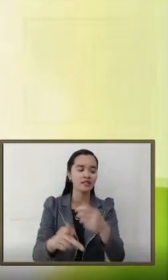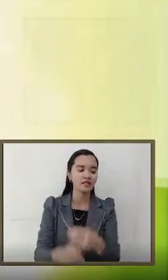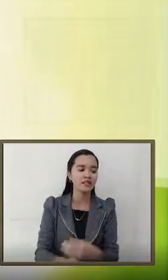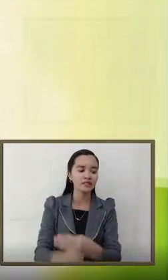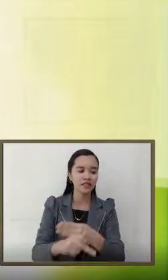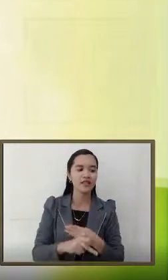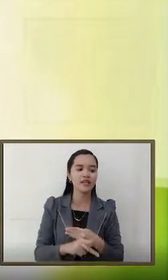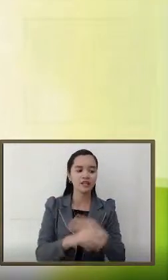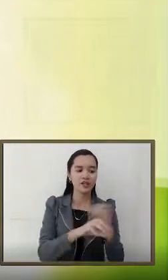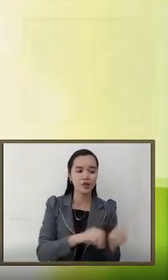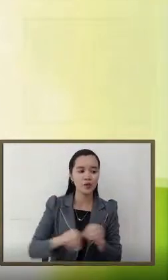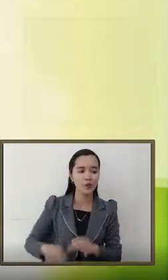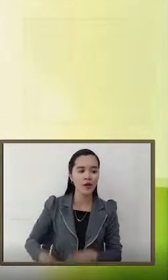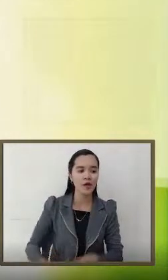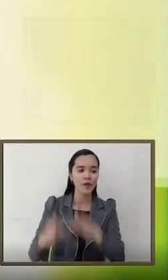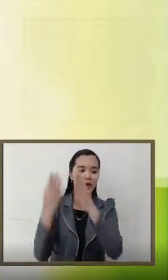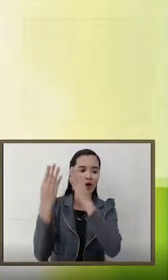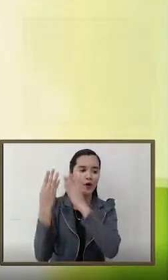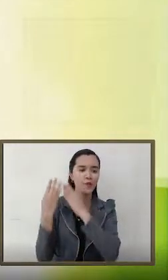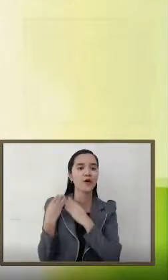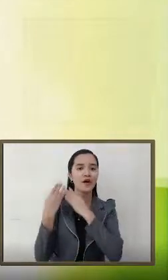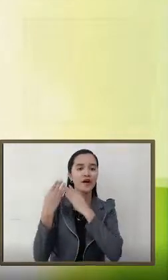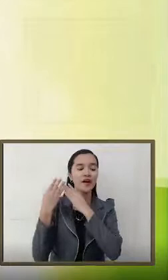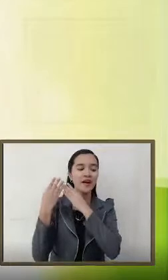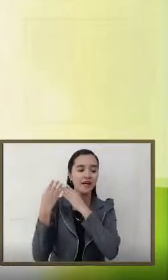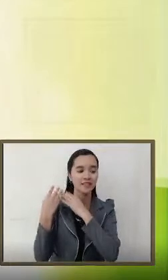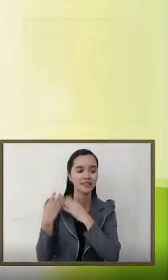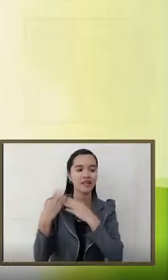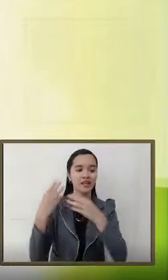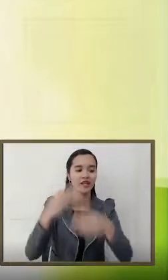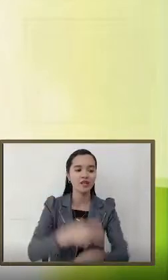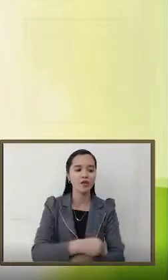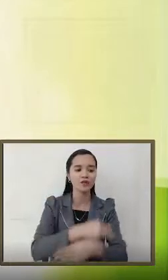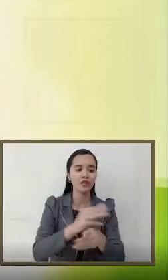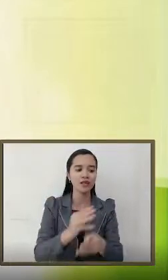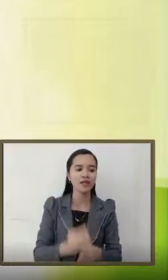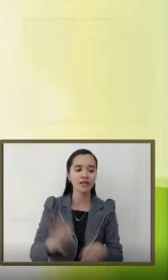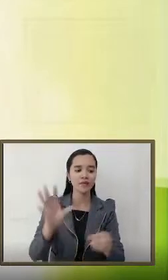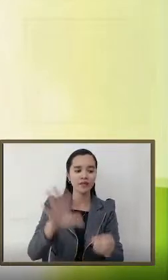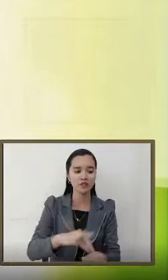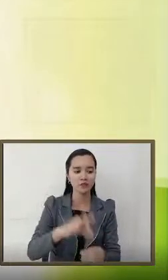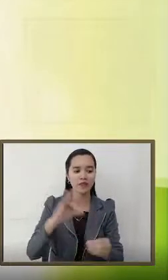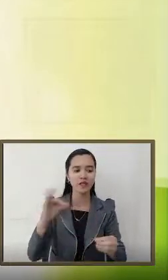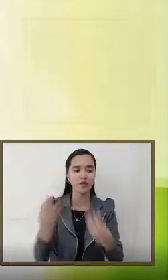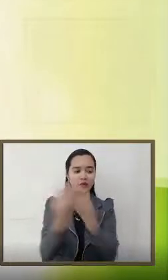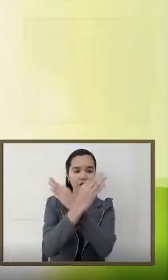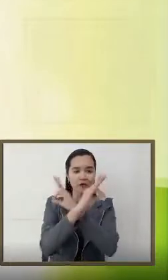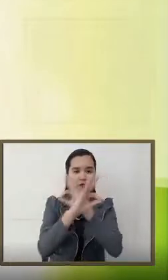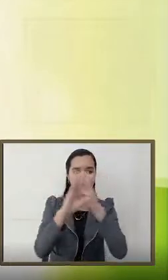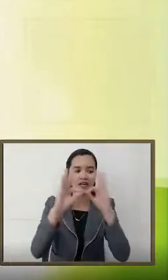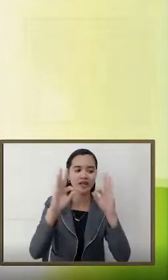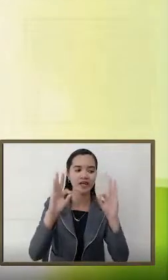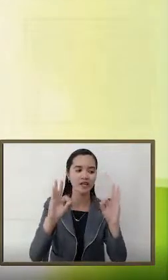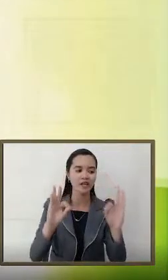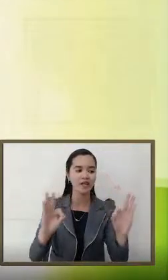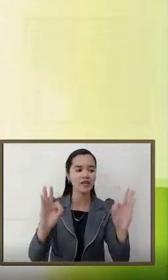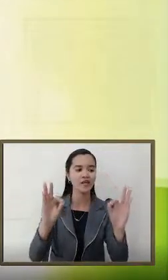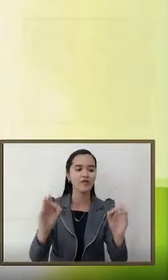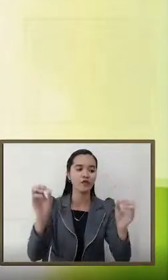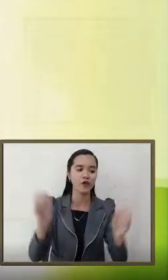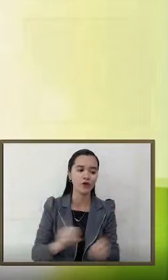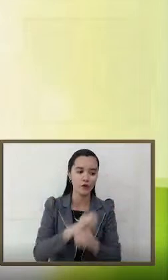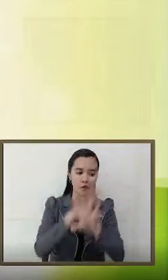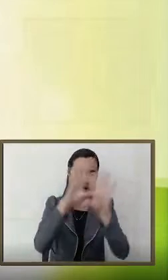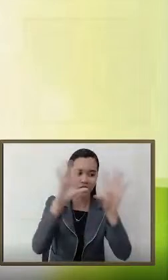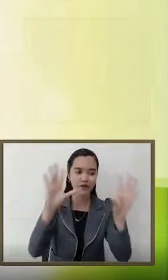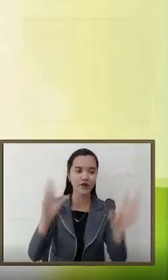begin? Taking away my burden, setting my spirit free.